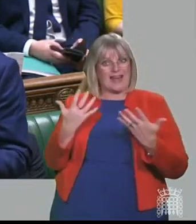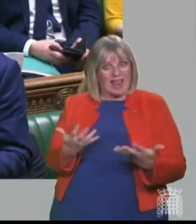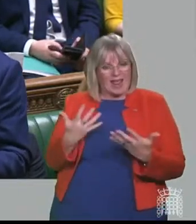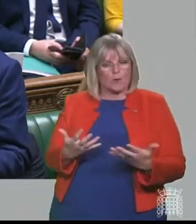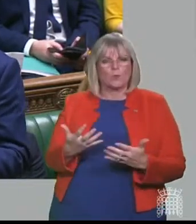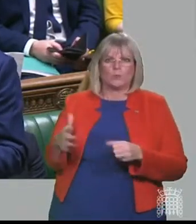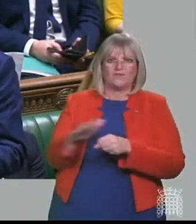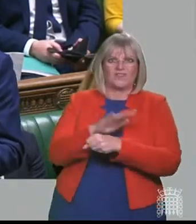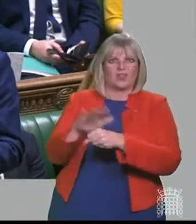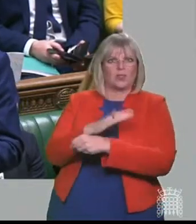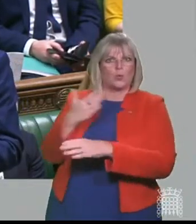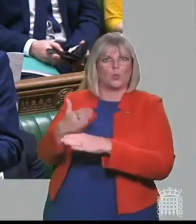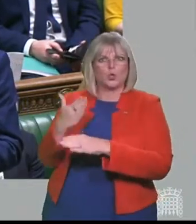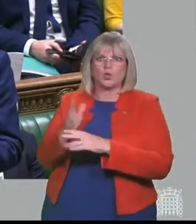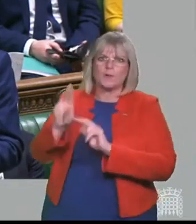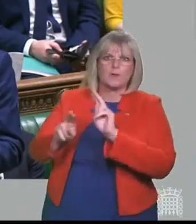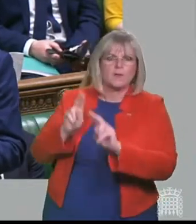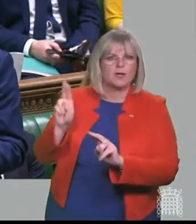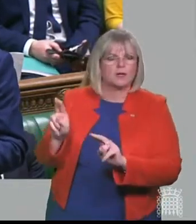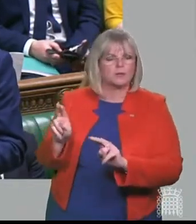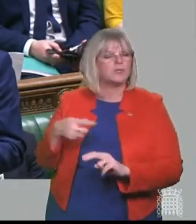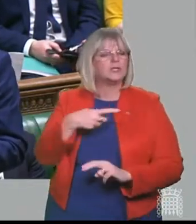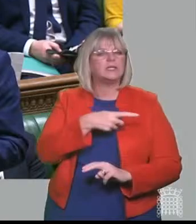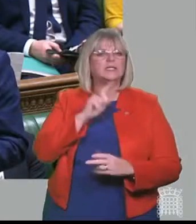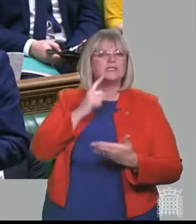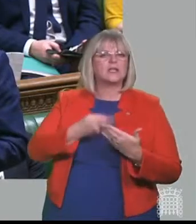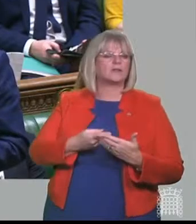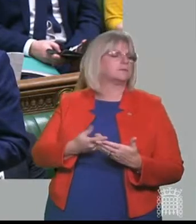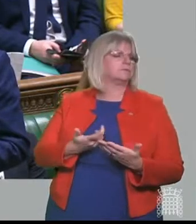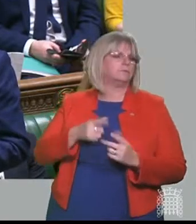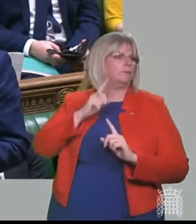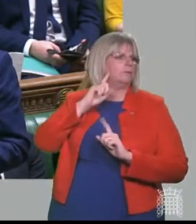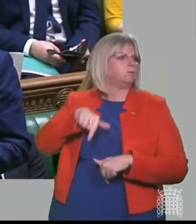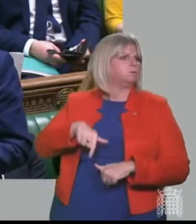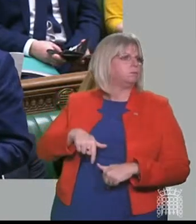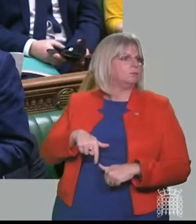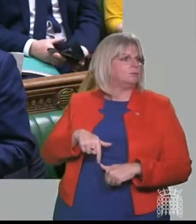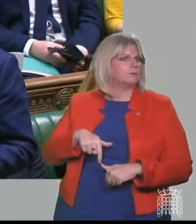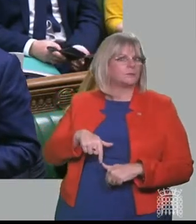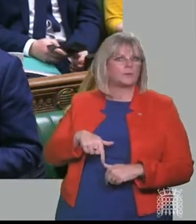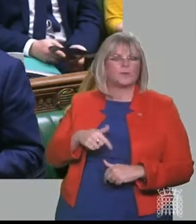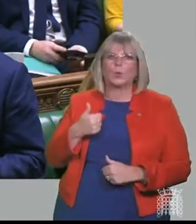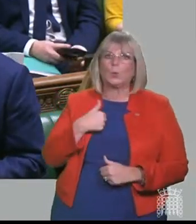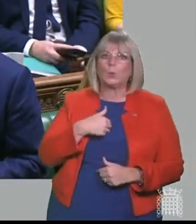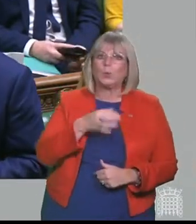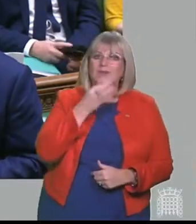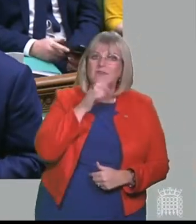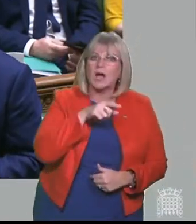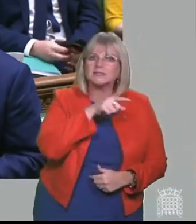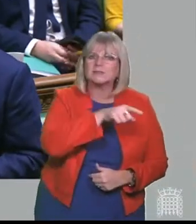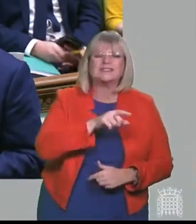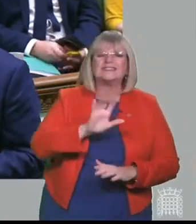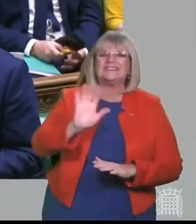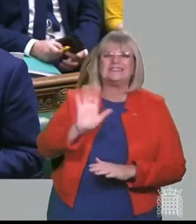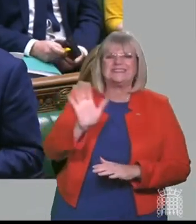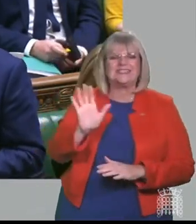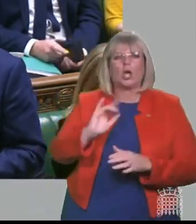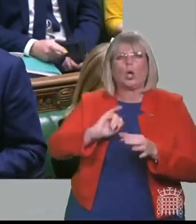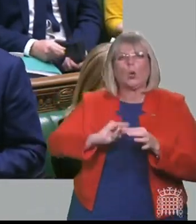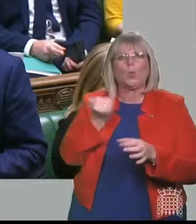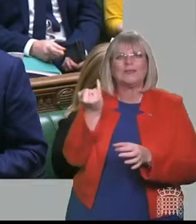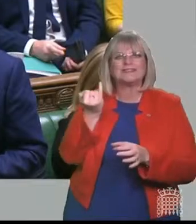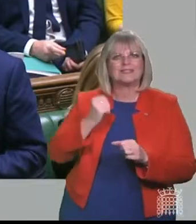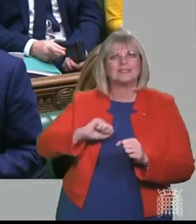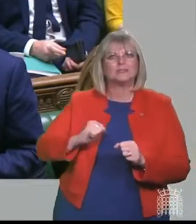chosen to ignore these stresses on our sectors. We've asked him to lay off the Scotch whisky industry, and it's good that he's frozen the